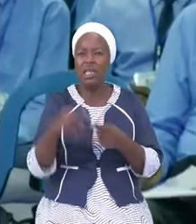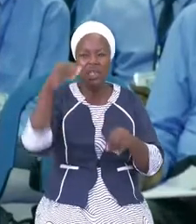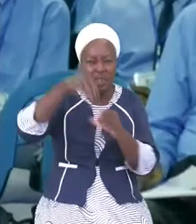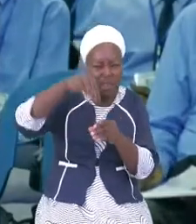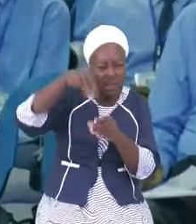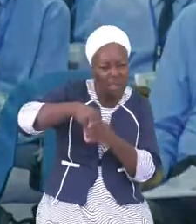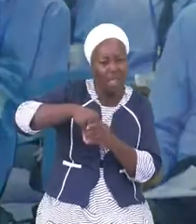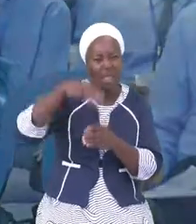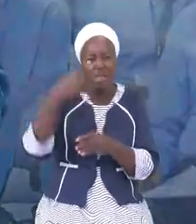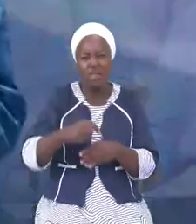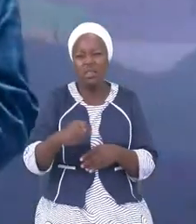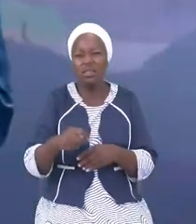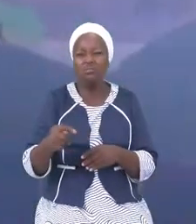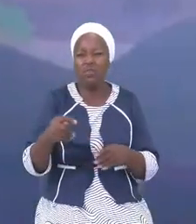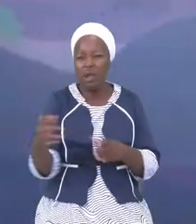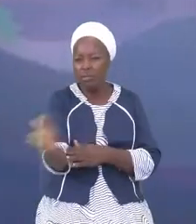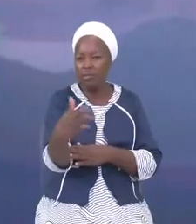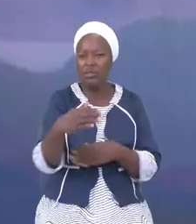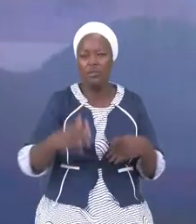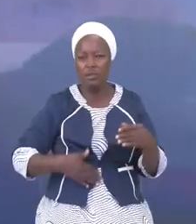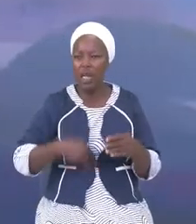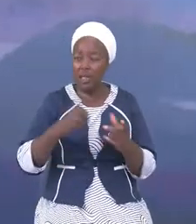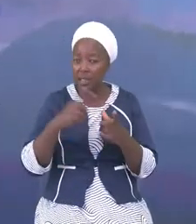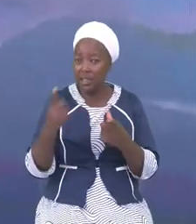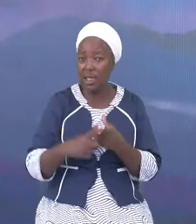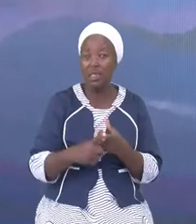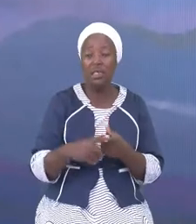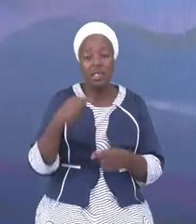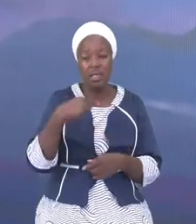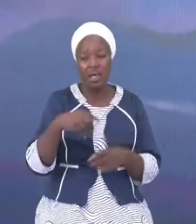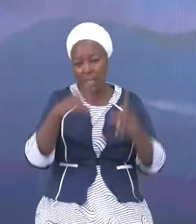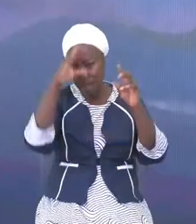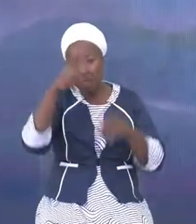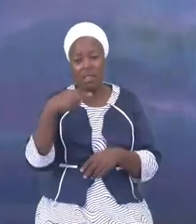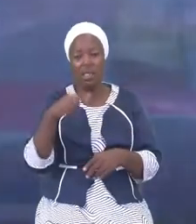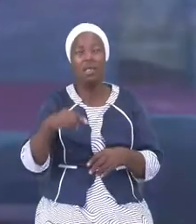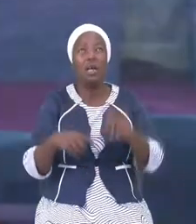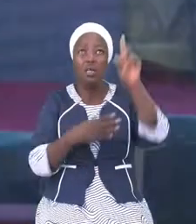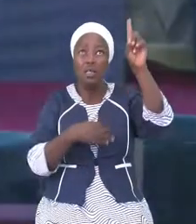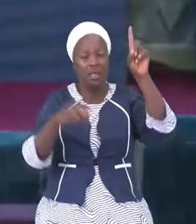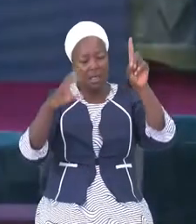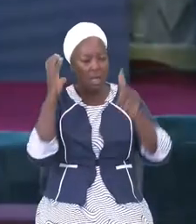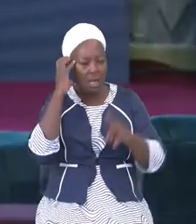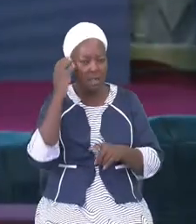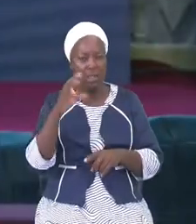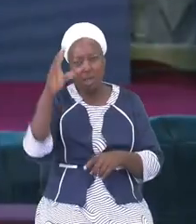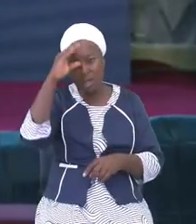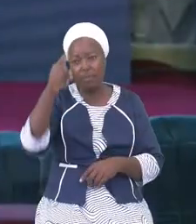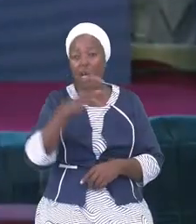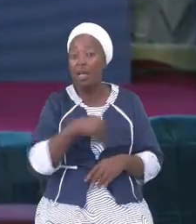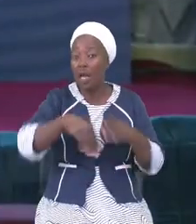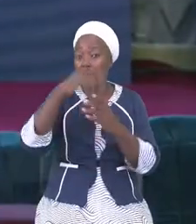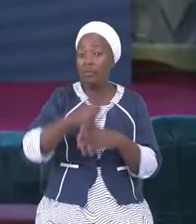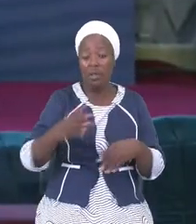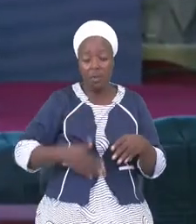inside the whale's belly. And he said, and he heard me. And he said, out of the belly of